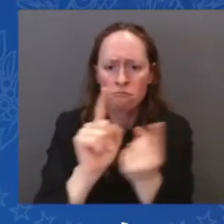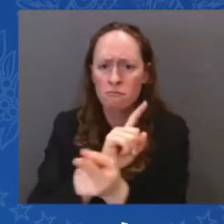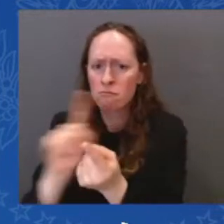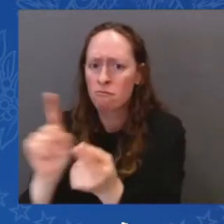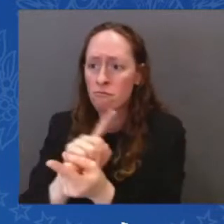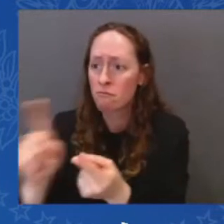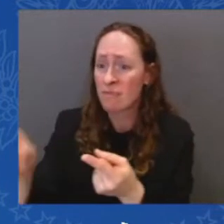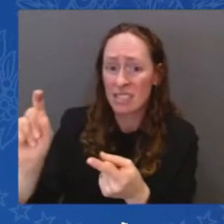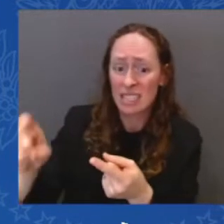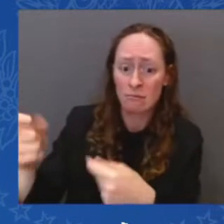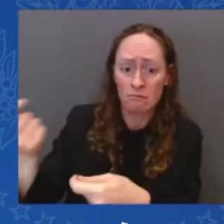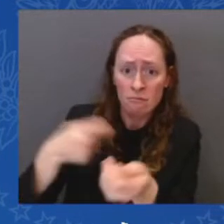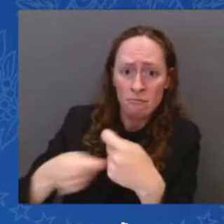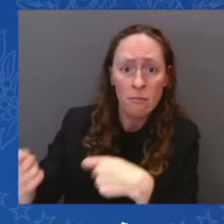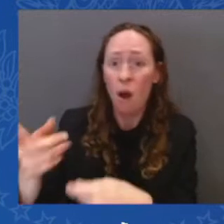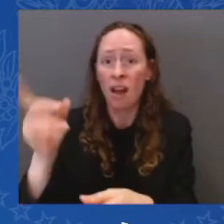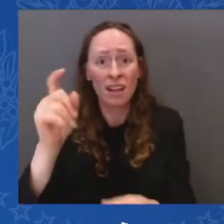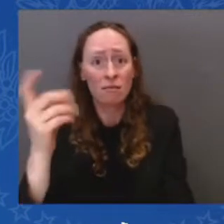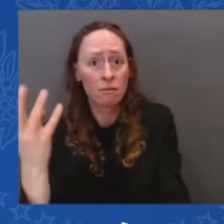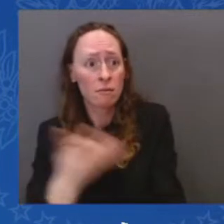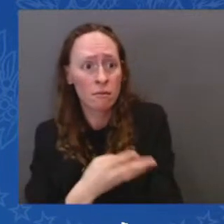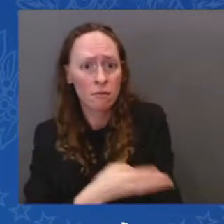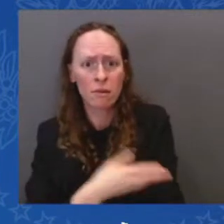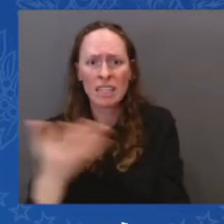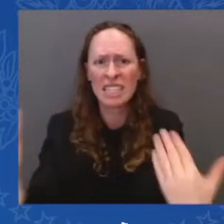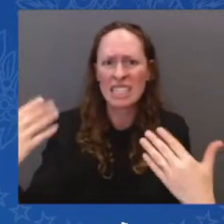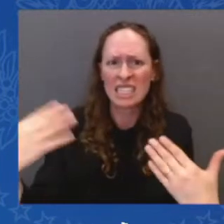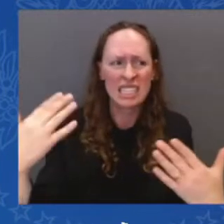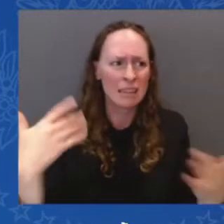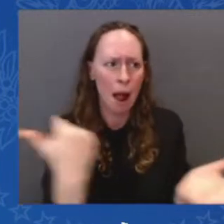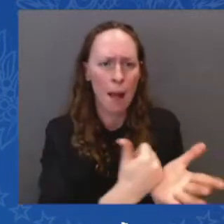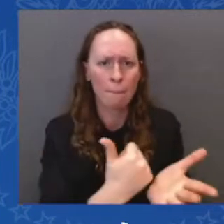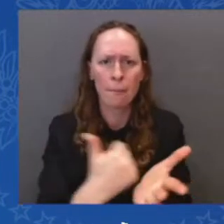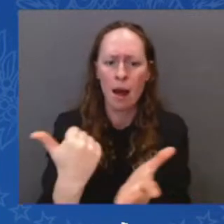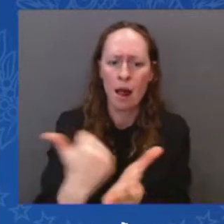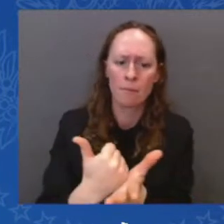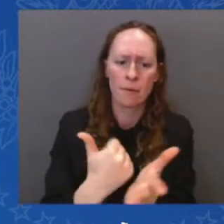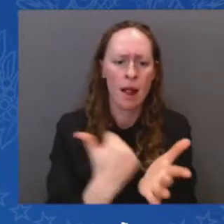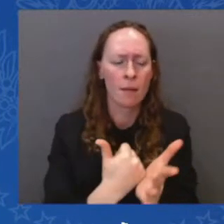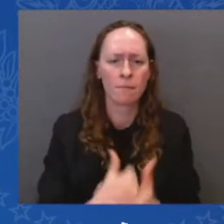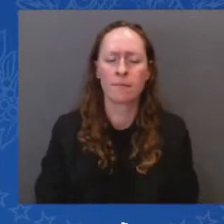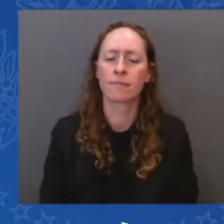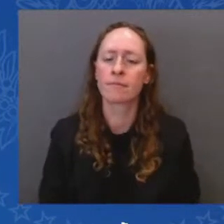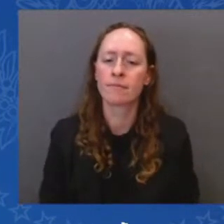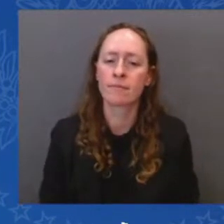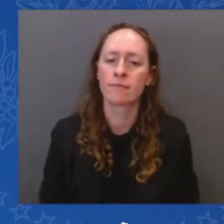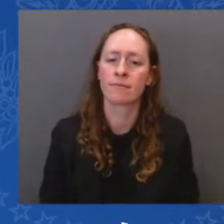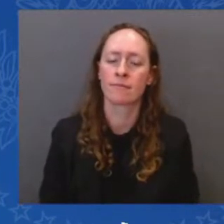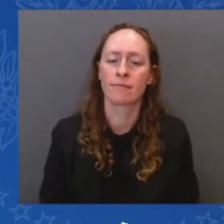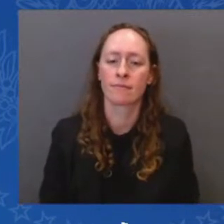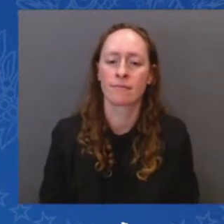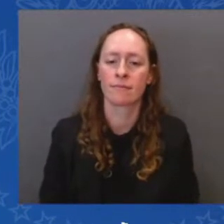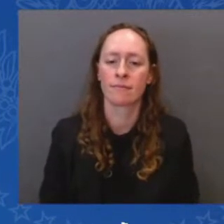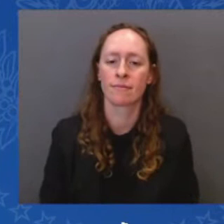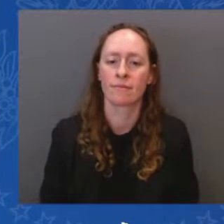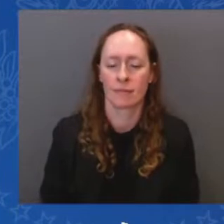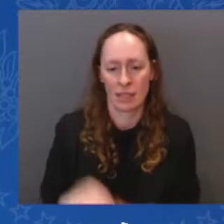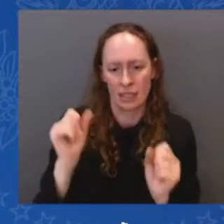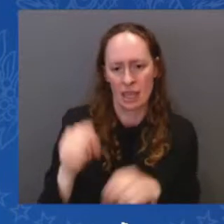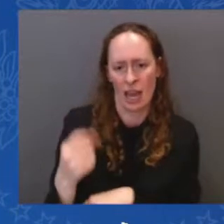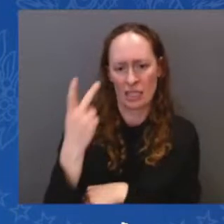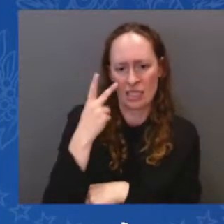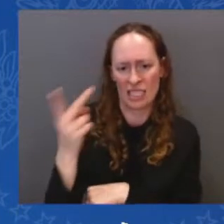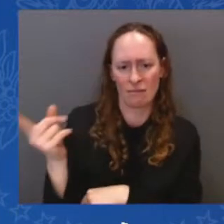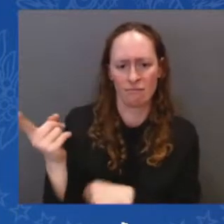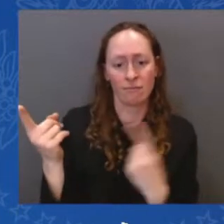units, putting an arm around his team, gathering them together, seeing to their